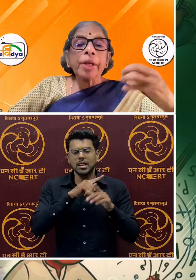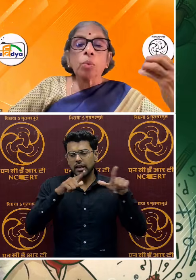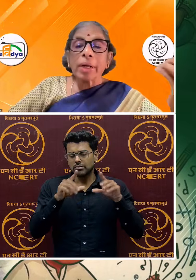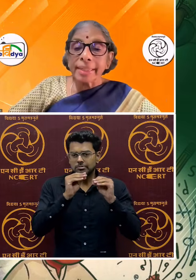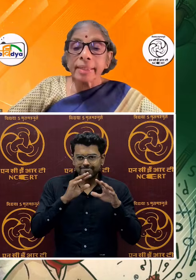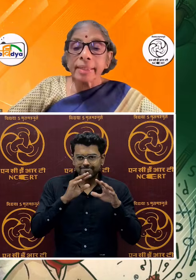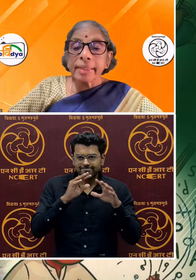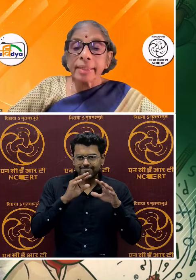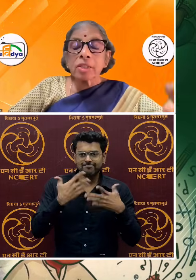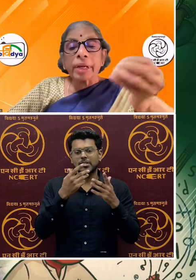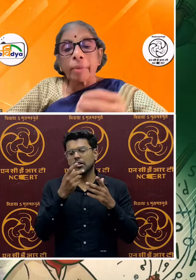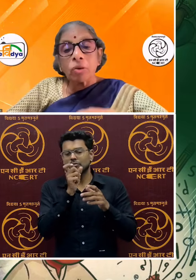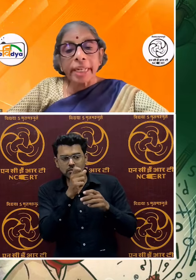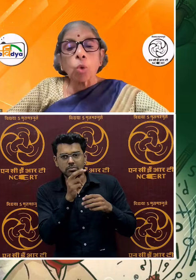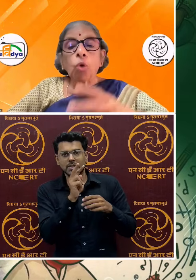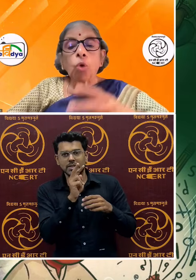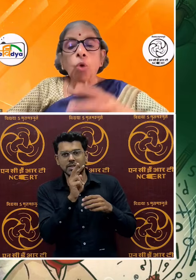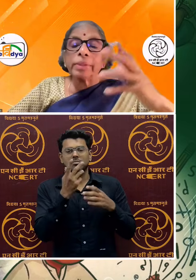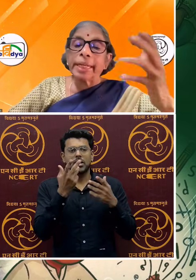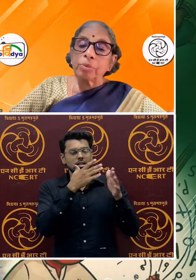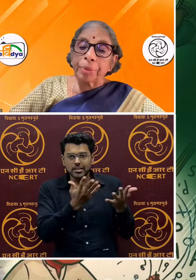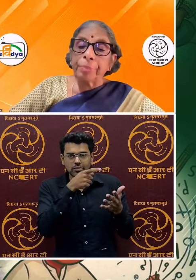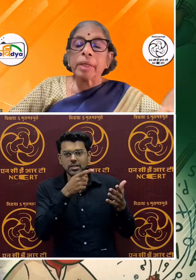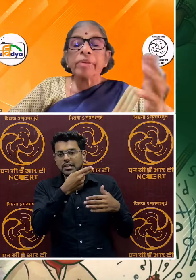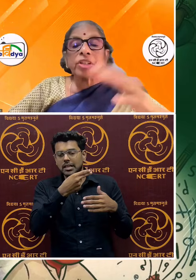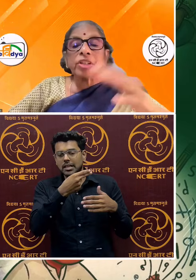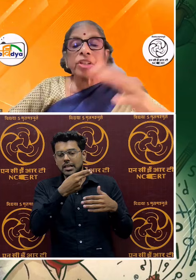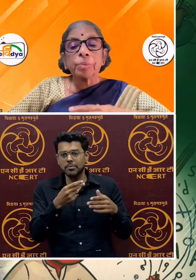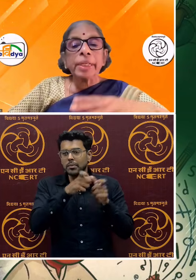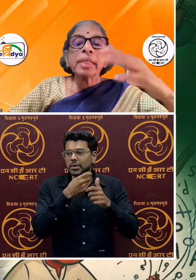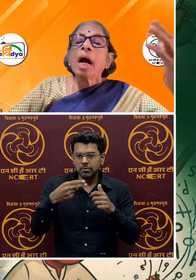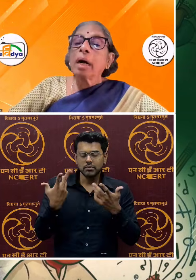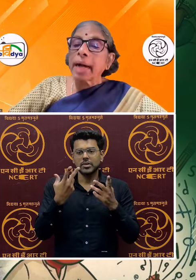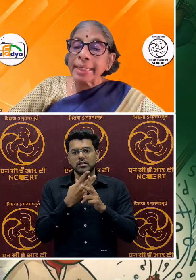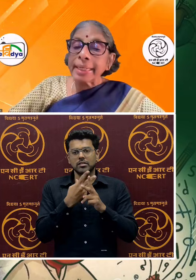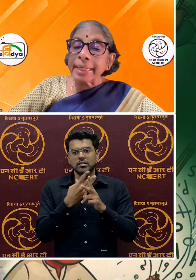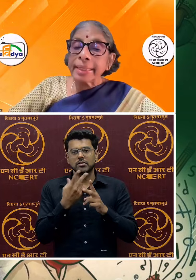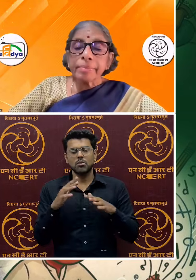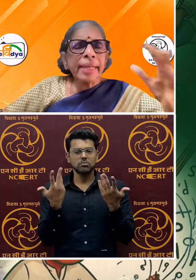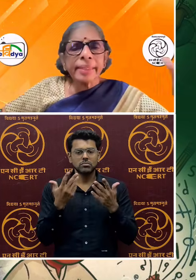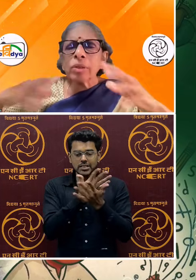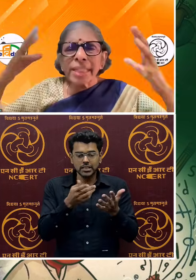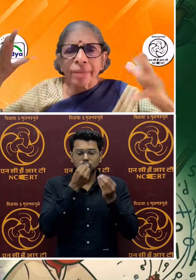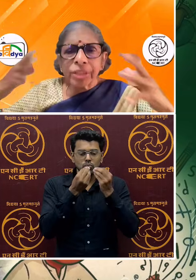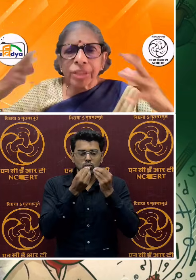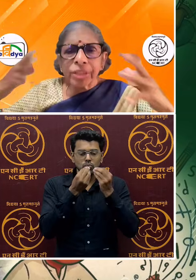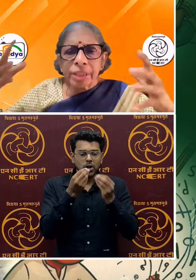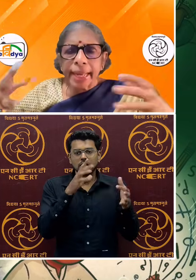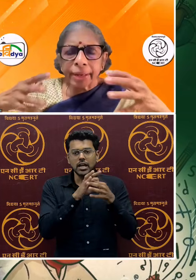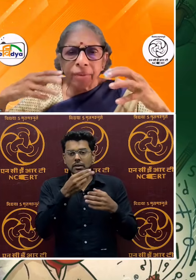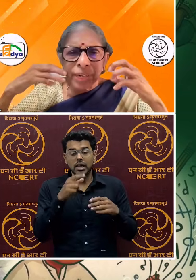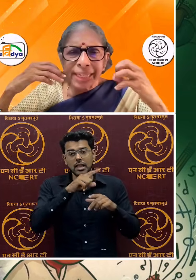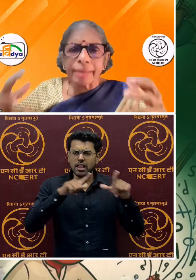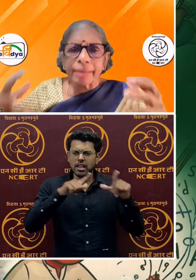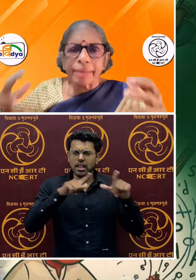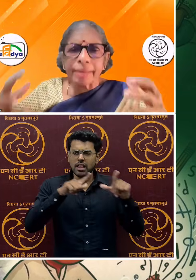language, what is this, talking about it at home, the names of people, vegetables, items, anything. This language is